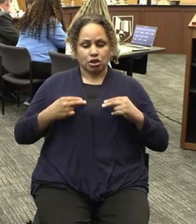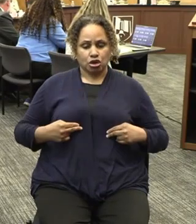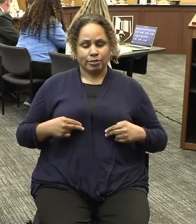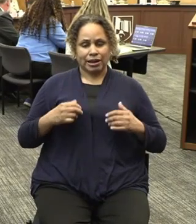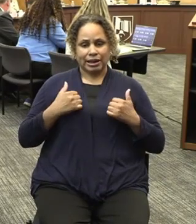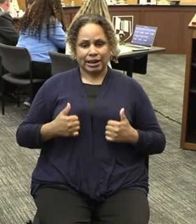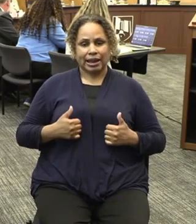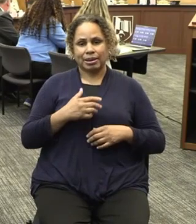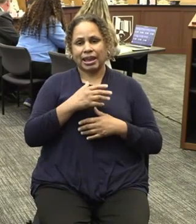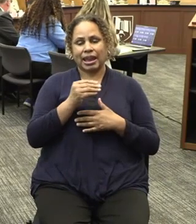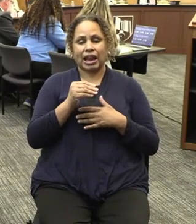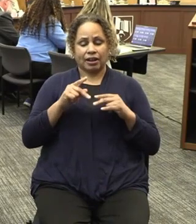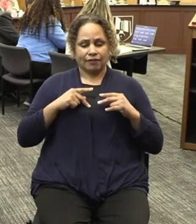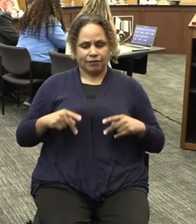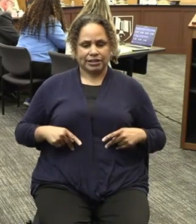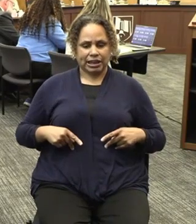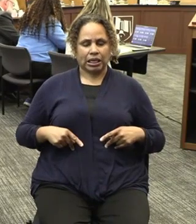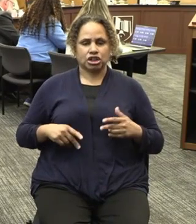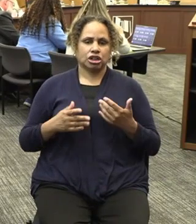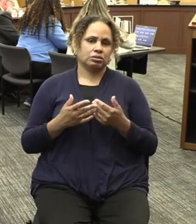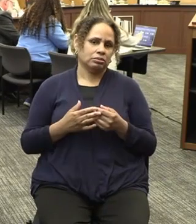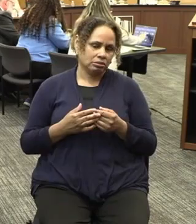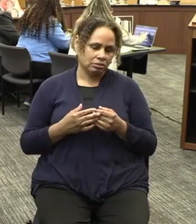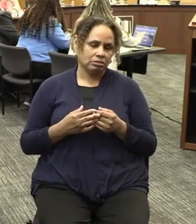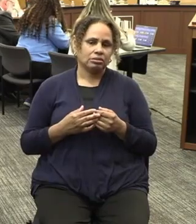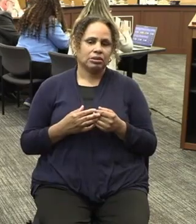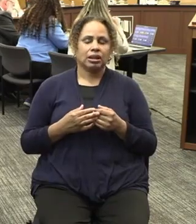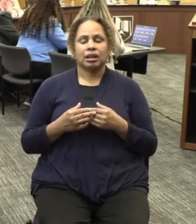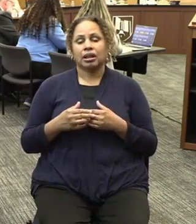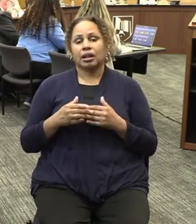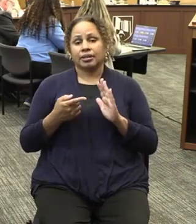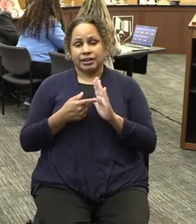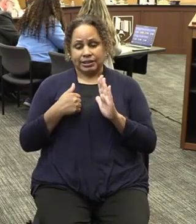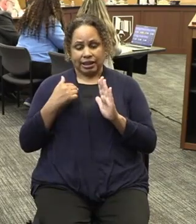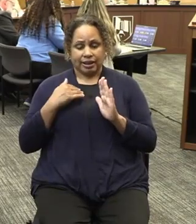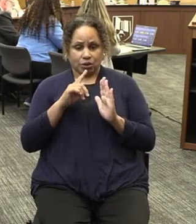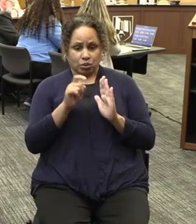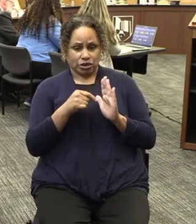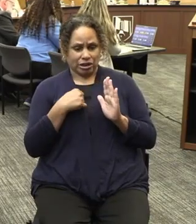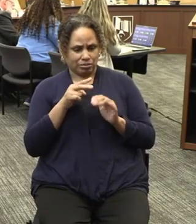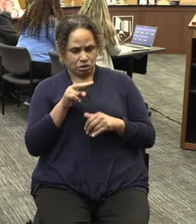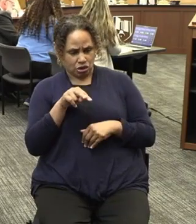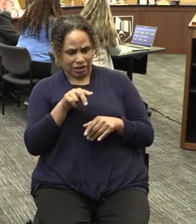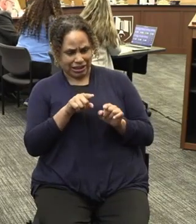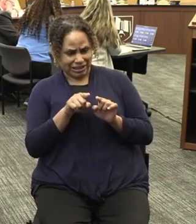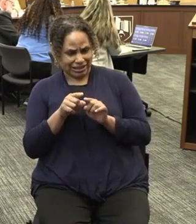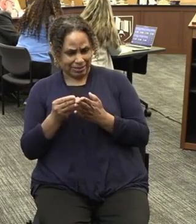So moved. Second. This I do have a question on, because I'm looking at the same salary, almost